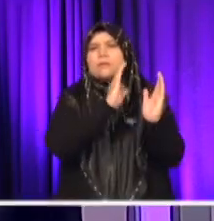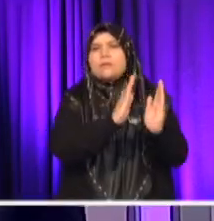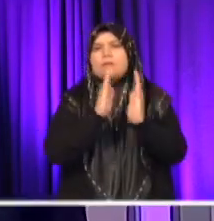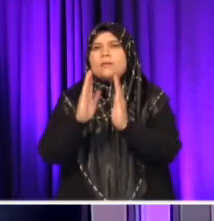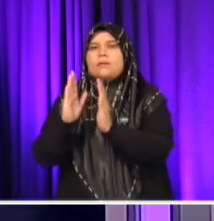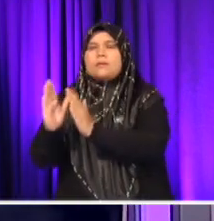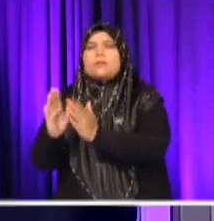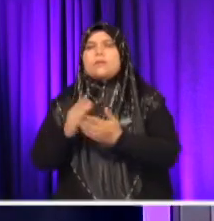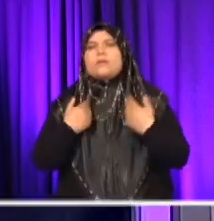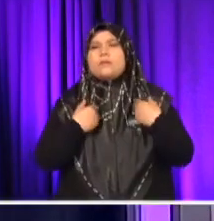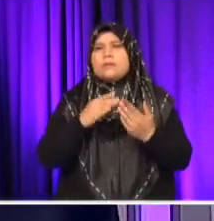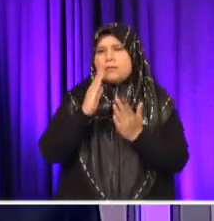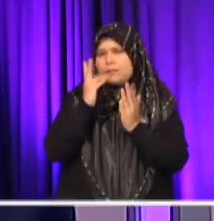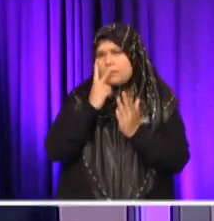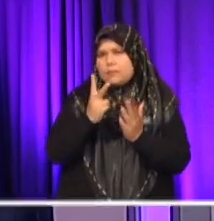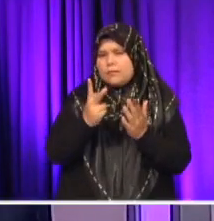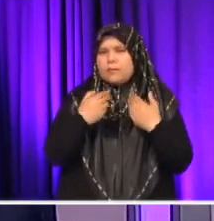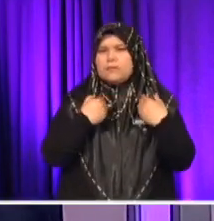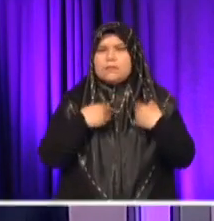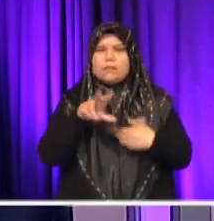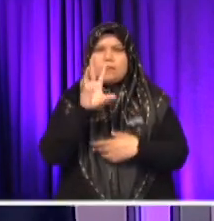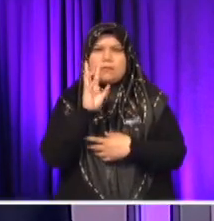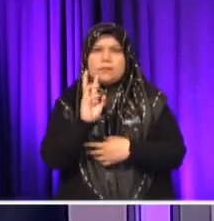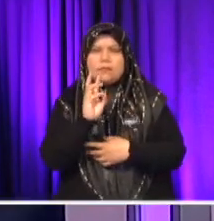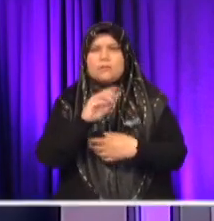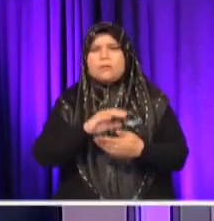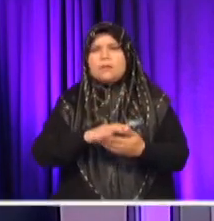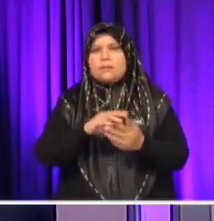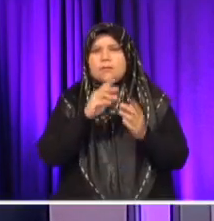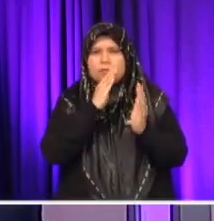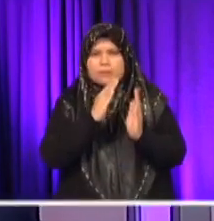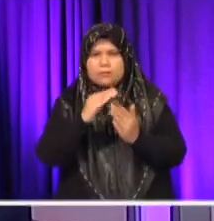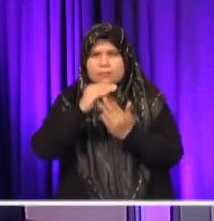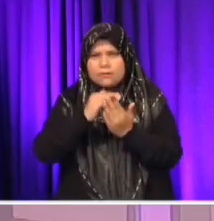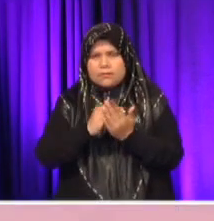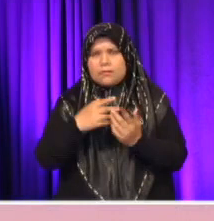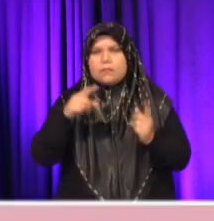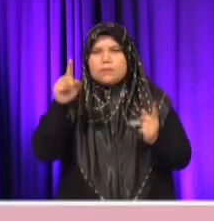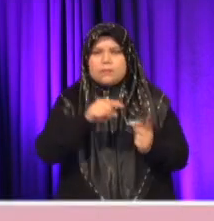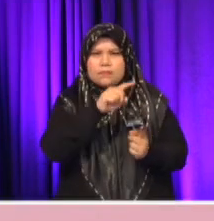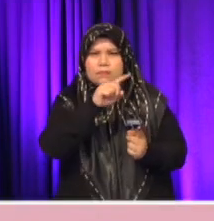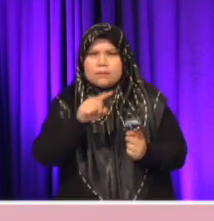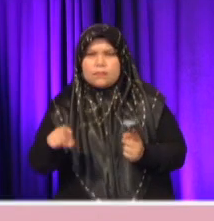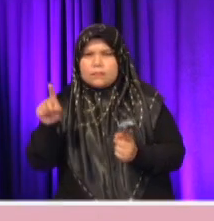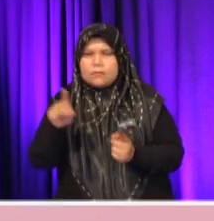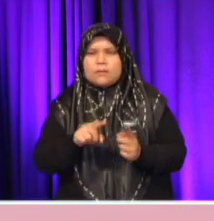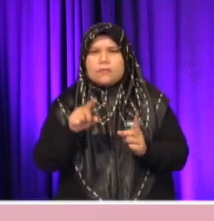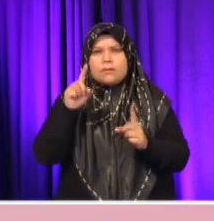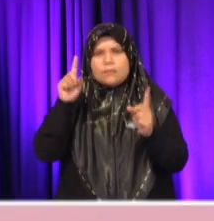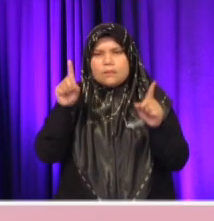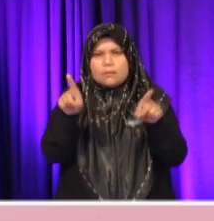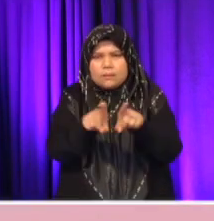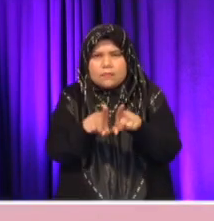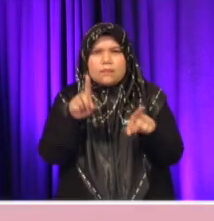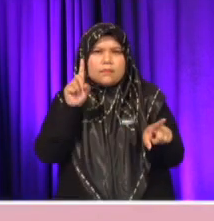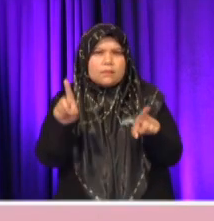side, you're seeing 6 statements. Okay. What you need to do here is actually matching them. You need to read the statement and